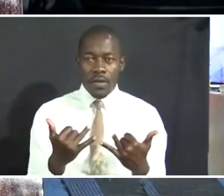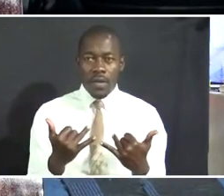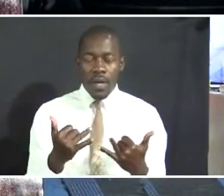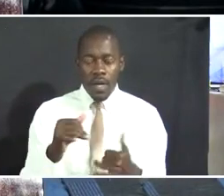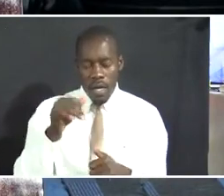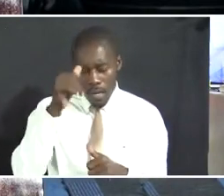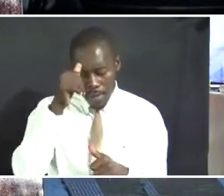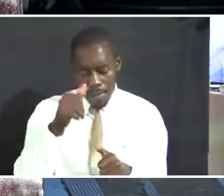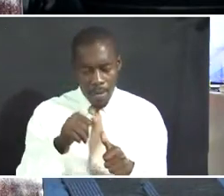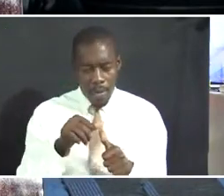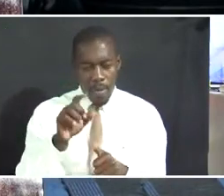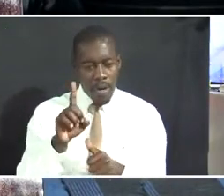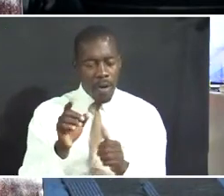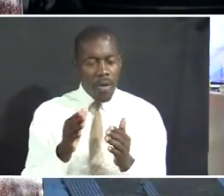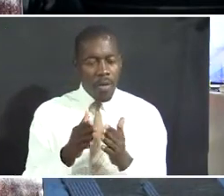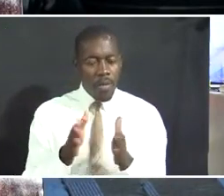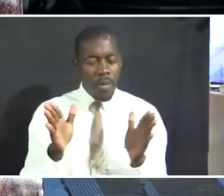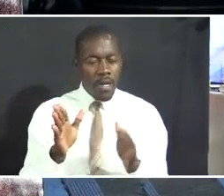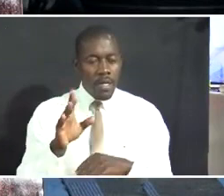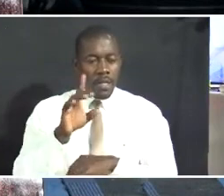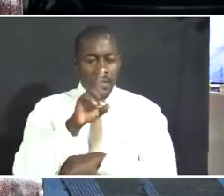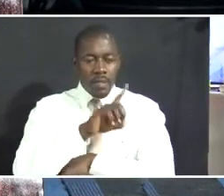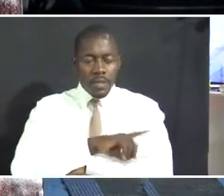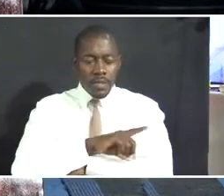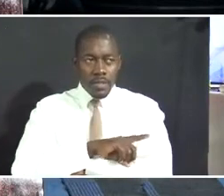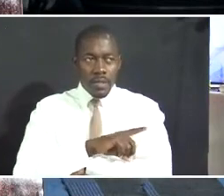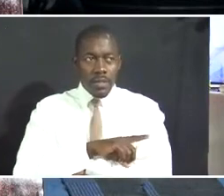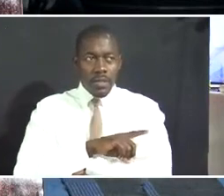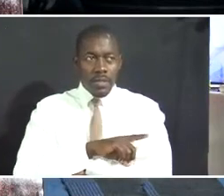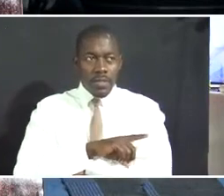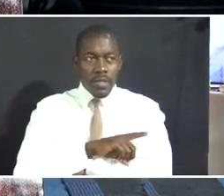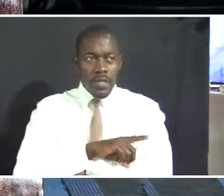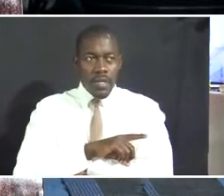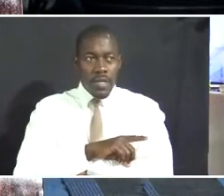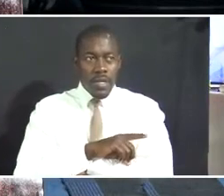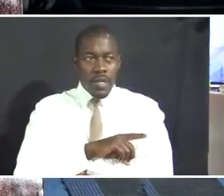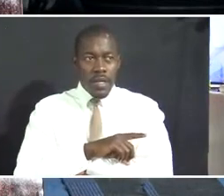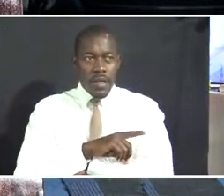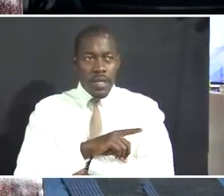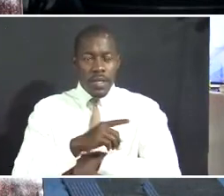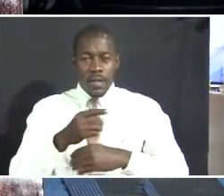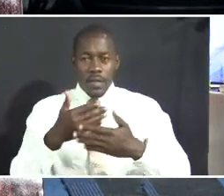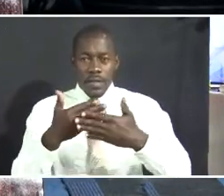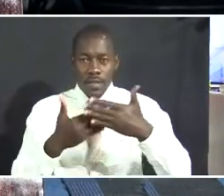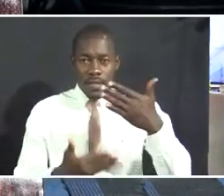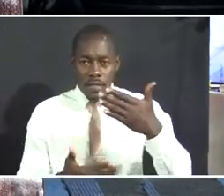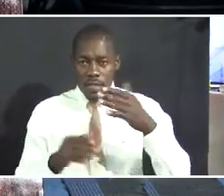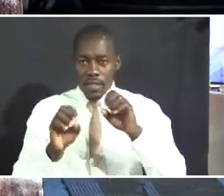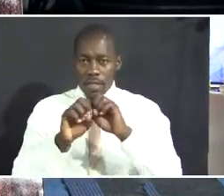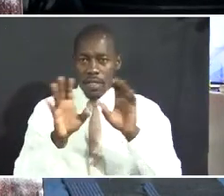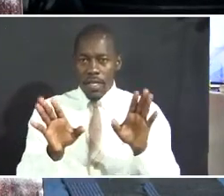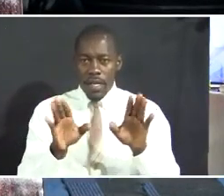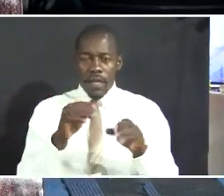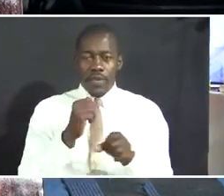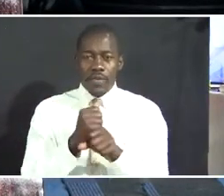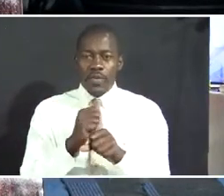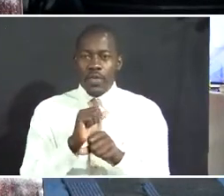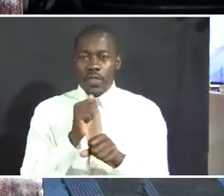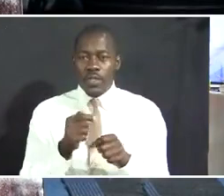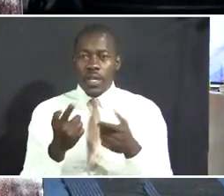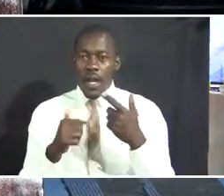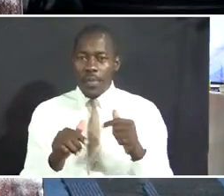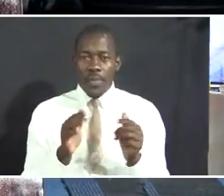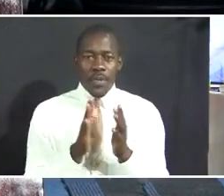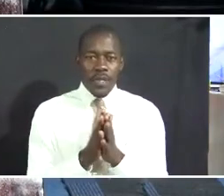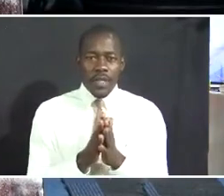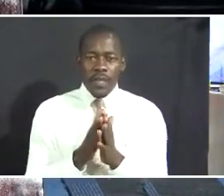one of the opening days, the list is very clear. Don't come with curly hair. Don't come with nails polished. But